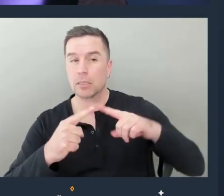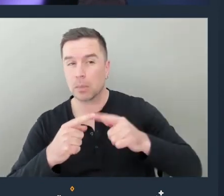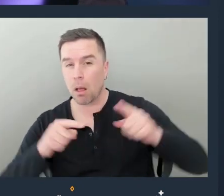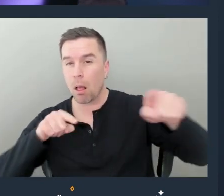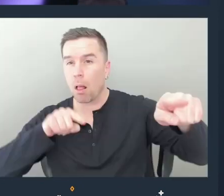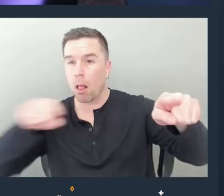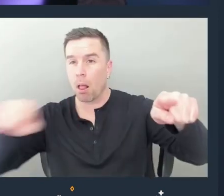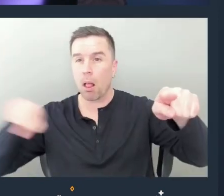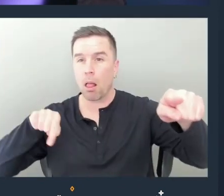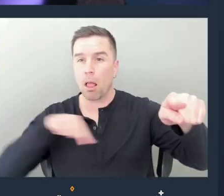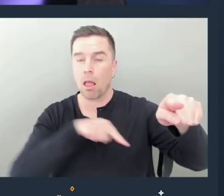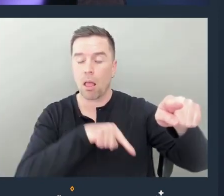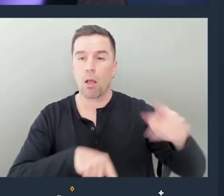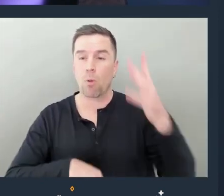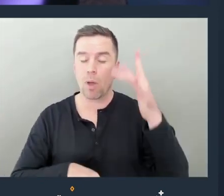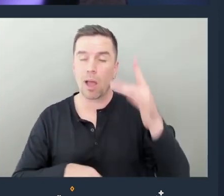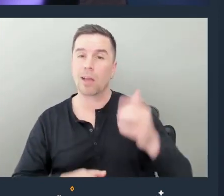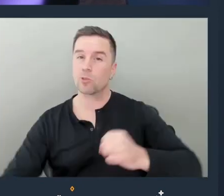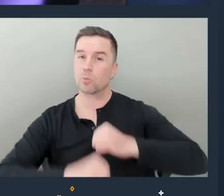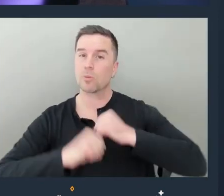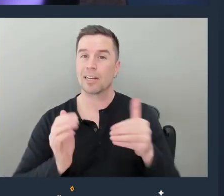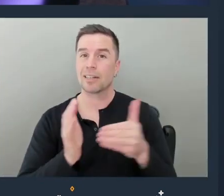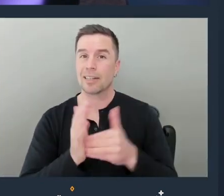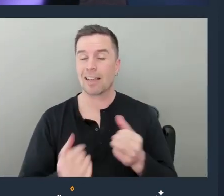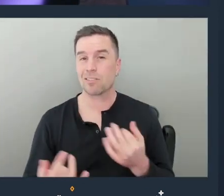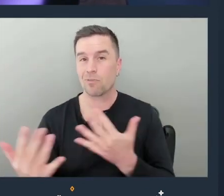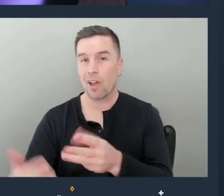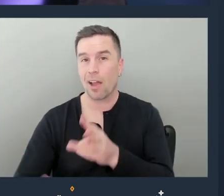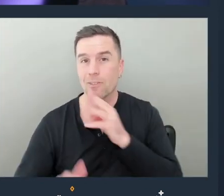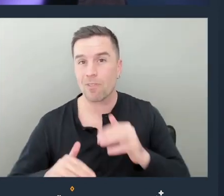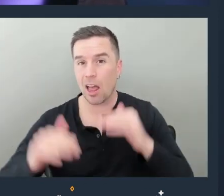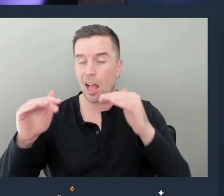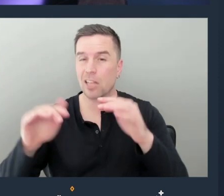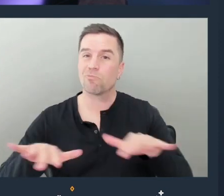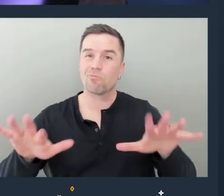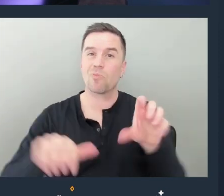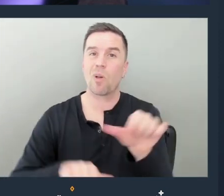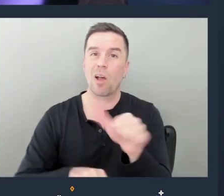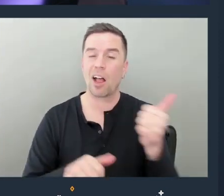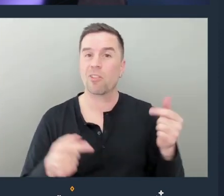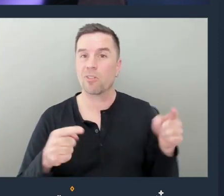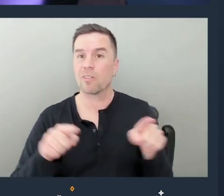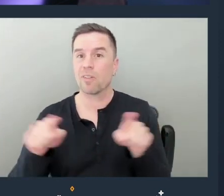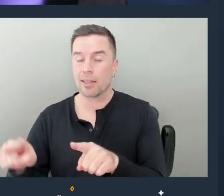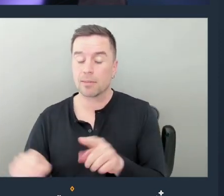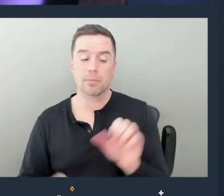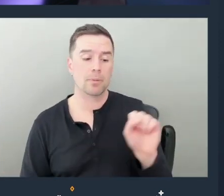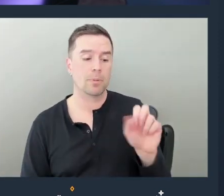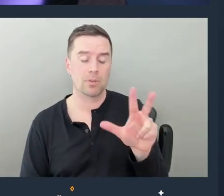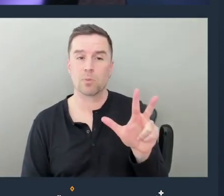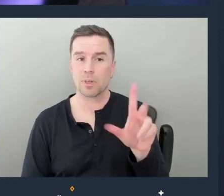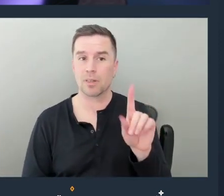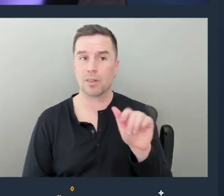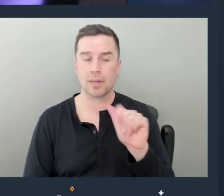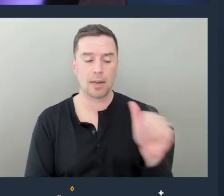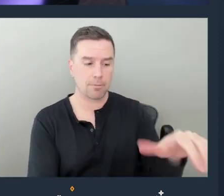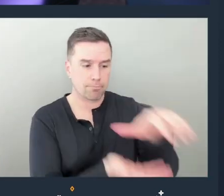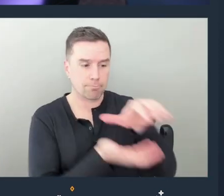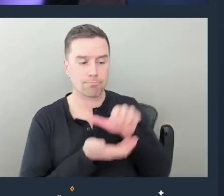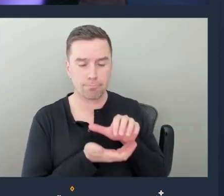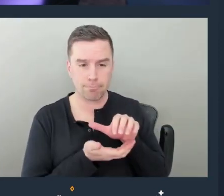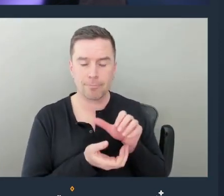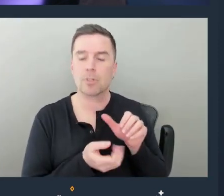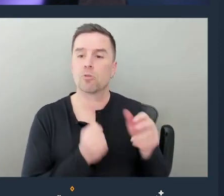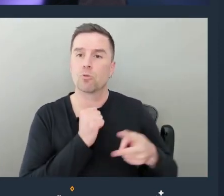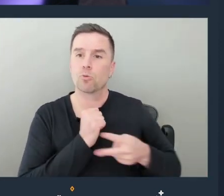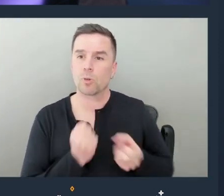type events. When you place an object into S3, we take your data and we store it in multiple AZs. In each AZ, it's